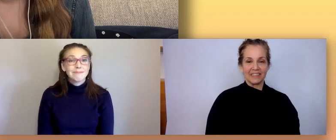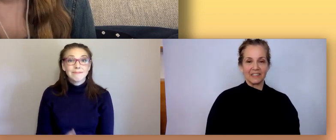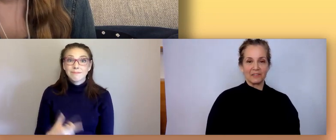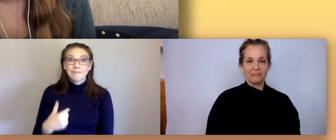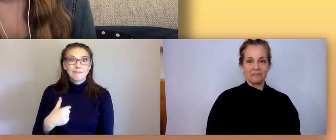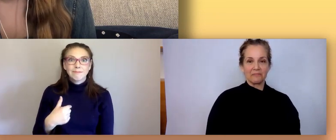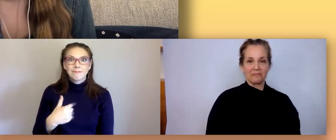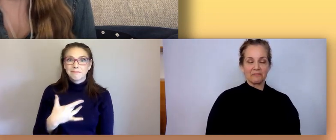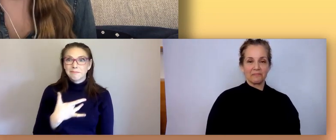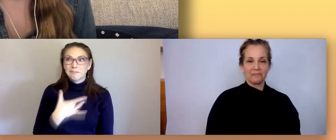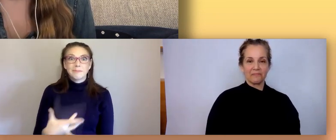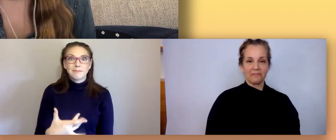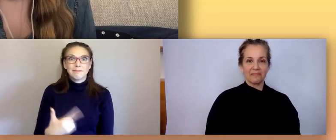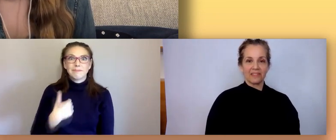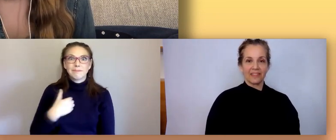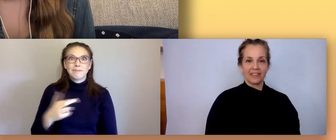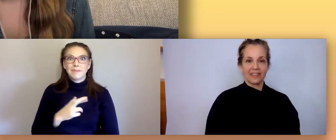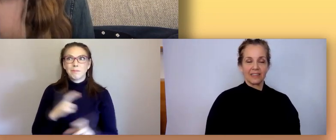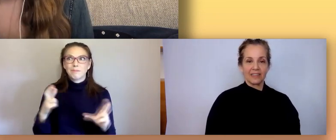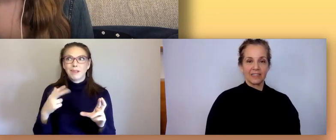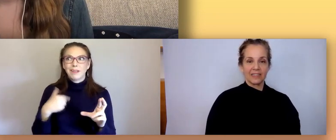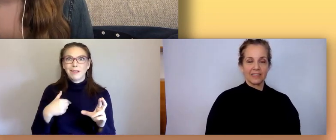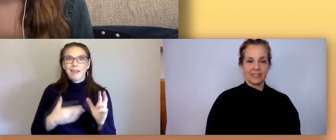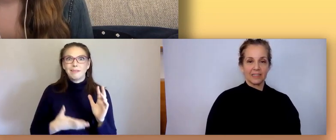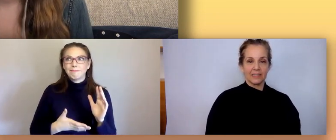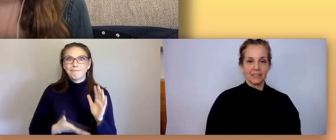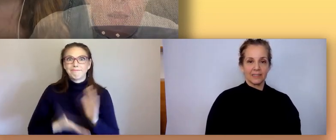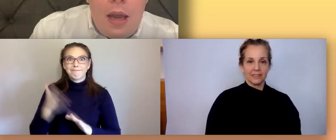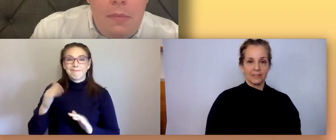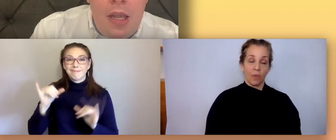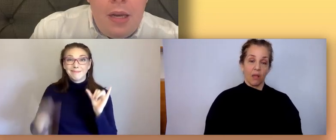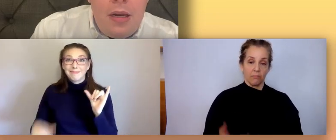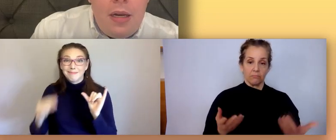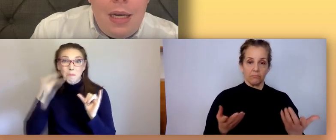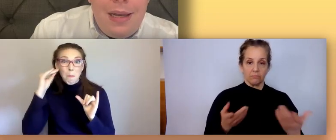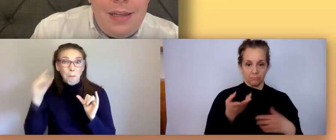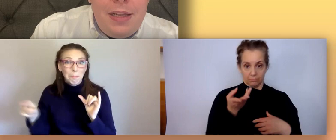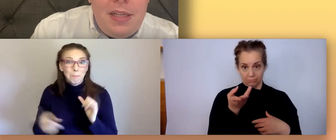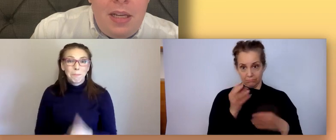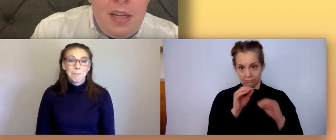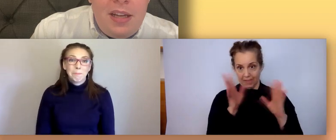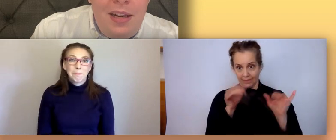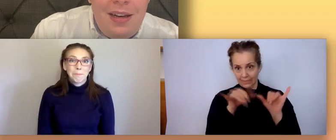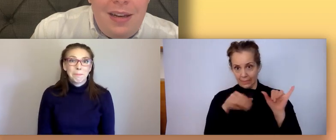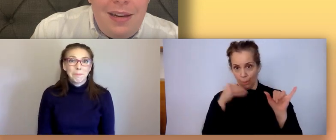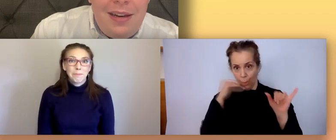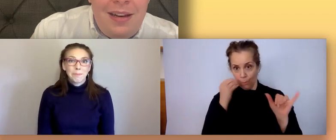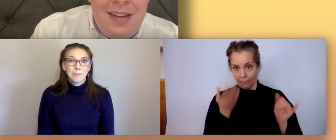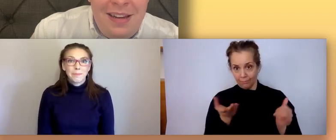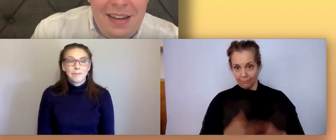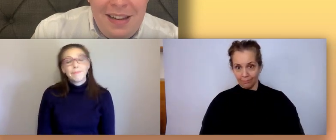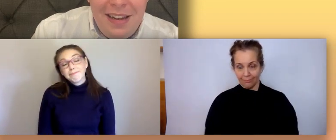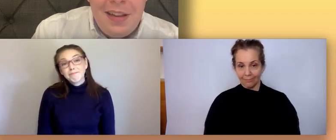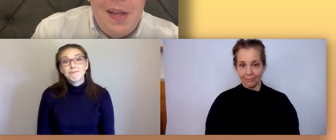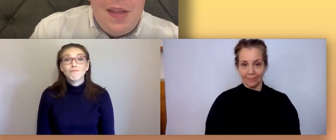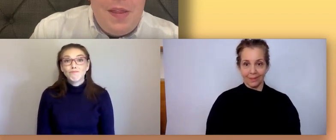Often by this point, I'm wishing I had just stayed home. I mean, you did. Fair